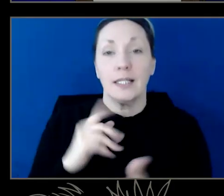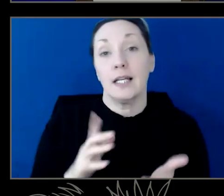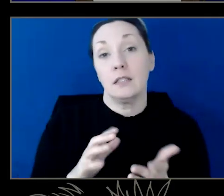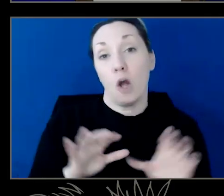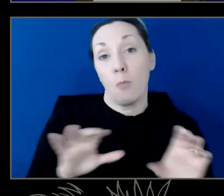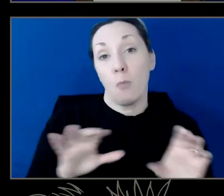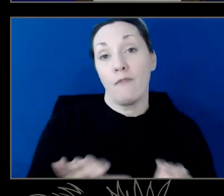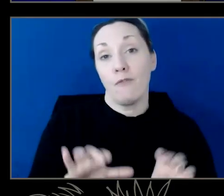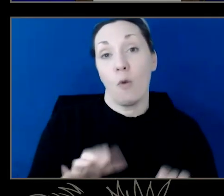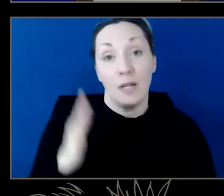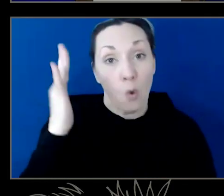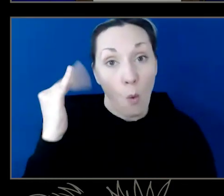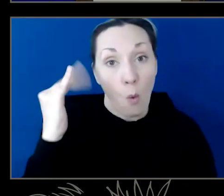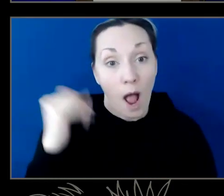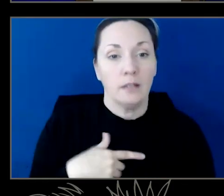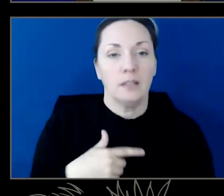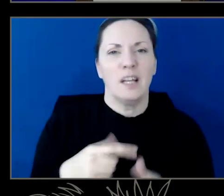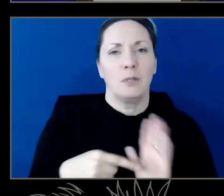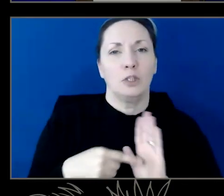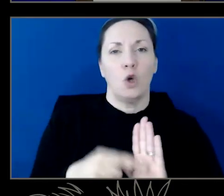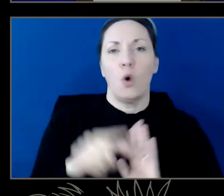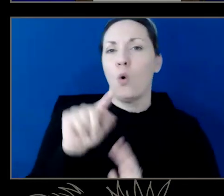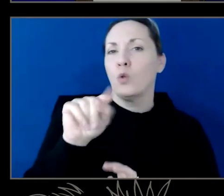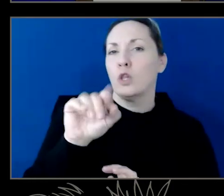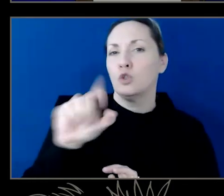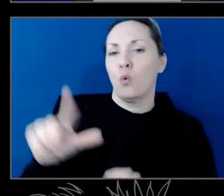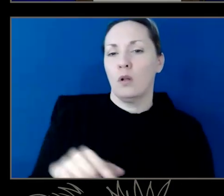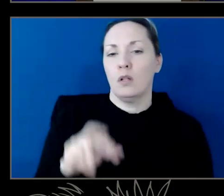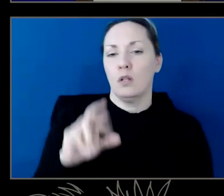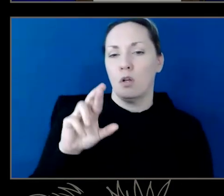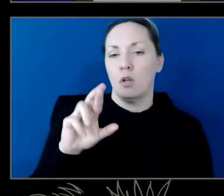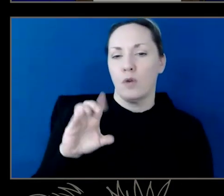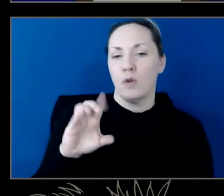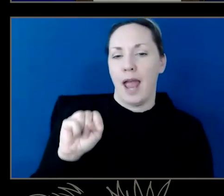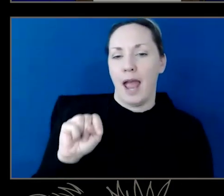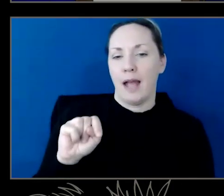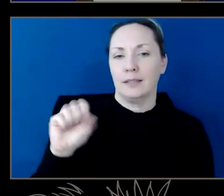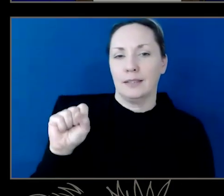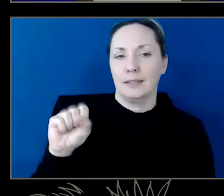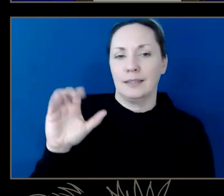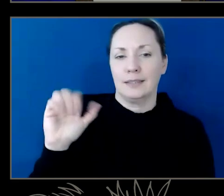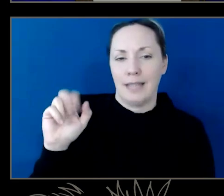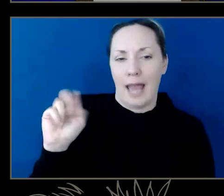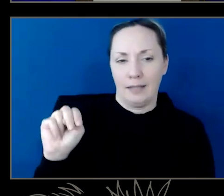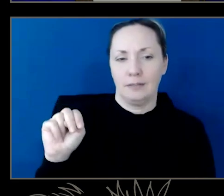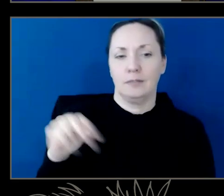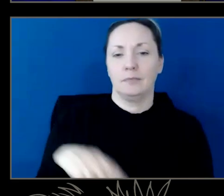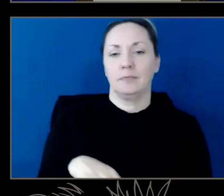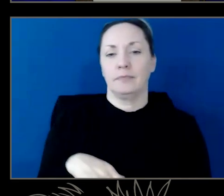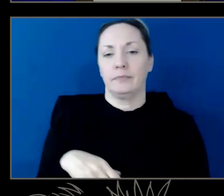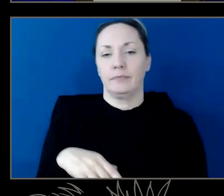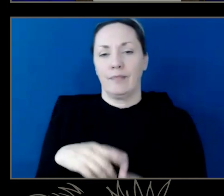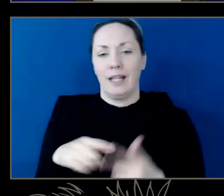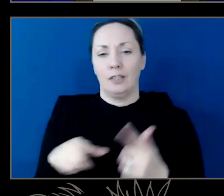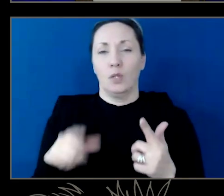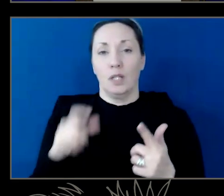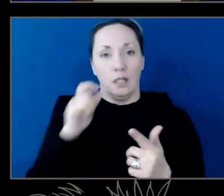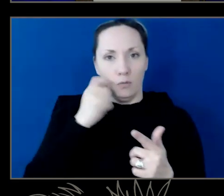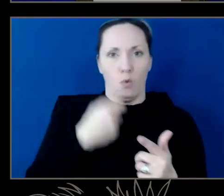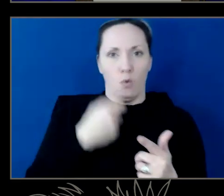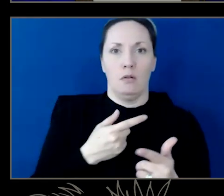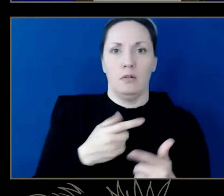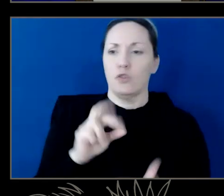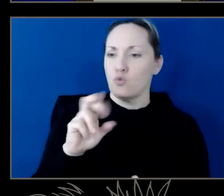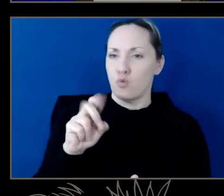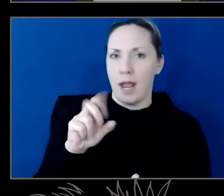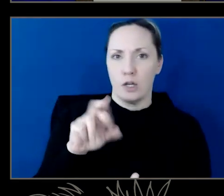enable this tool here, which is React Scan. This is a really tool to debug re-renders on your application.